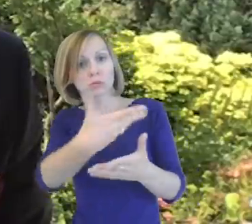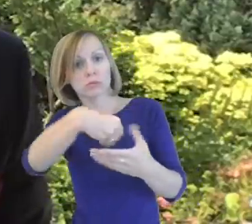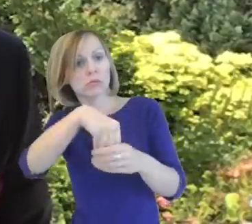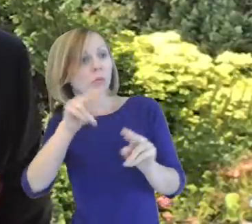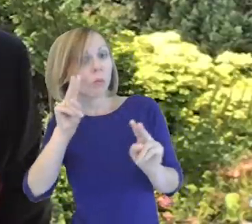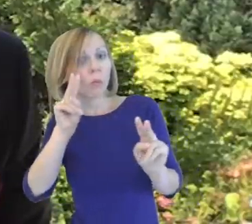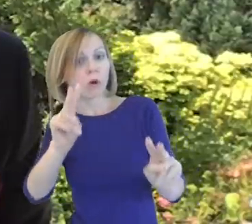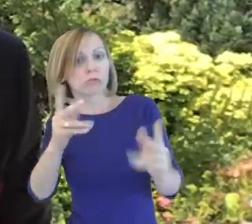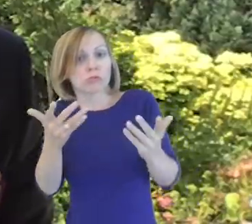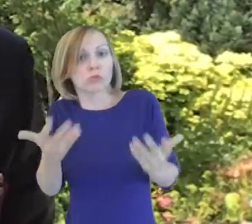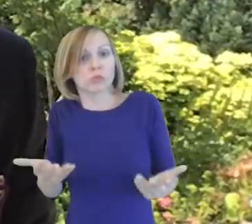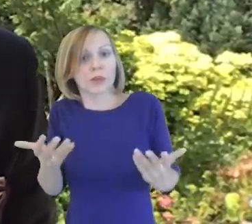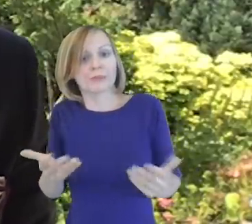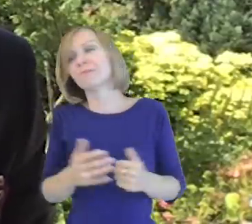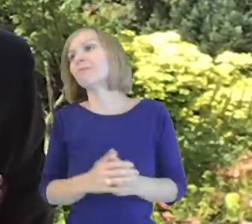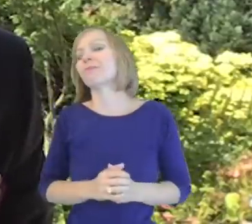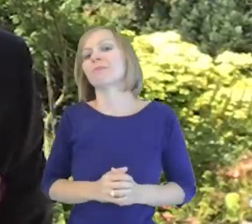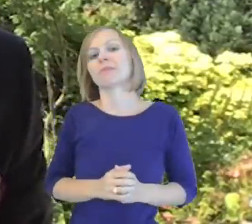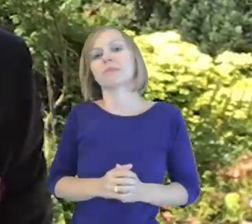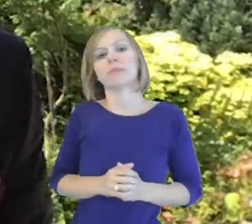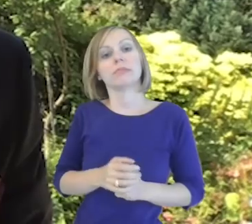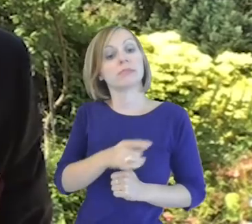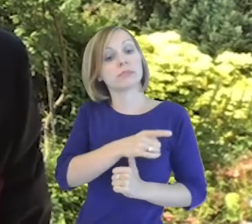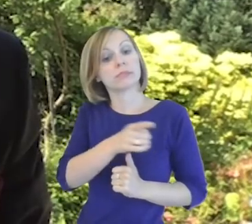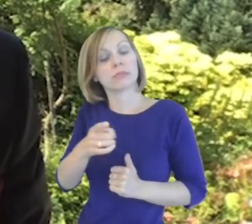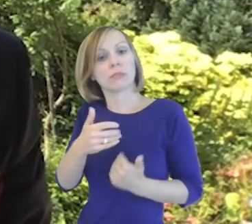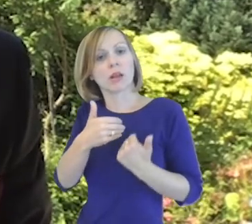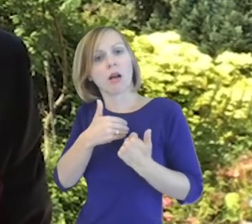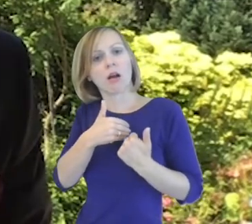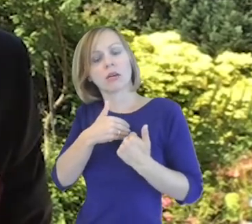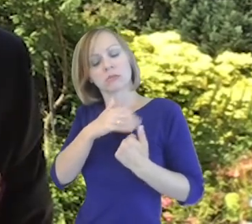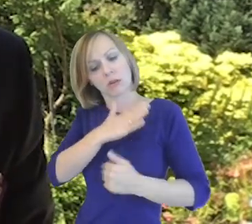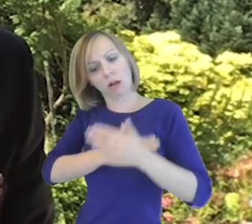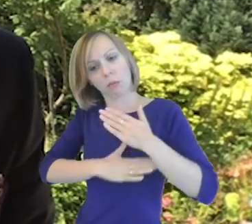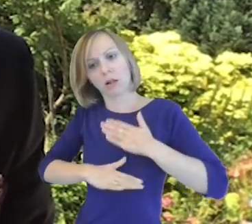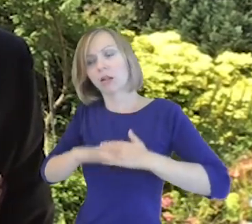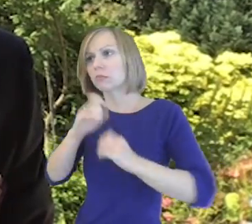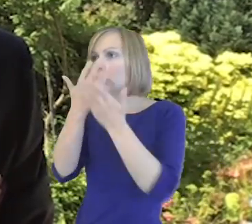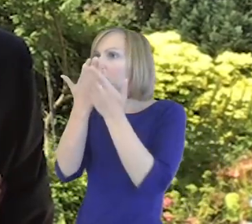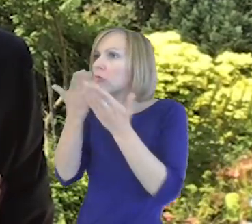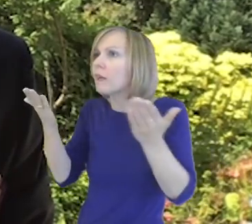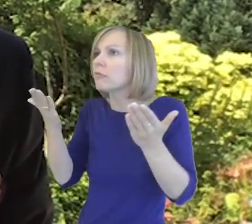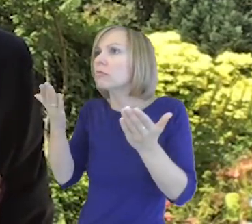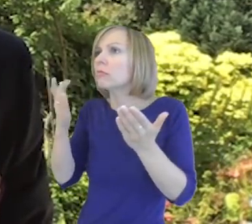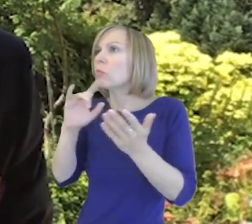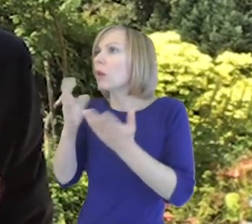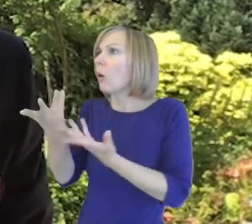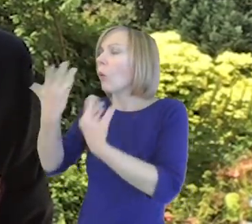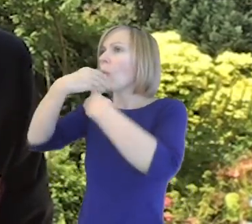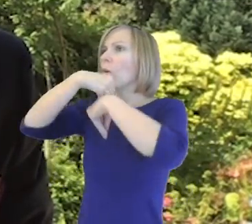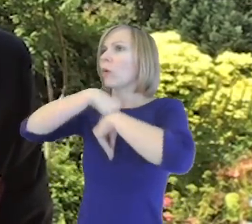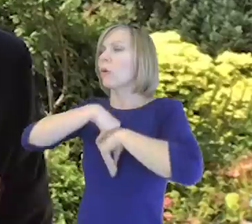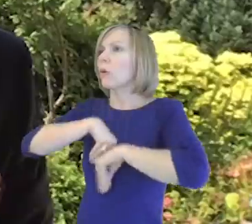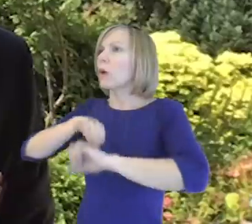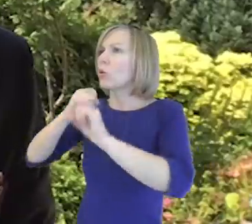service, that with meek heart and due reverence they may hear and receive thy holy